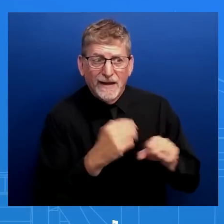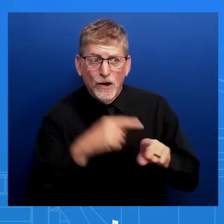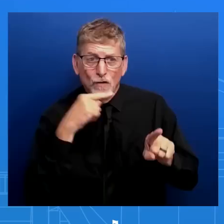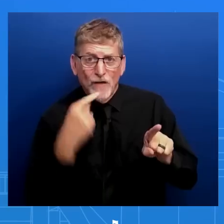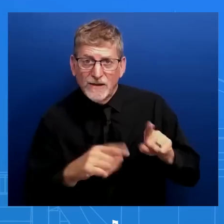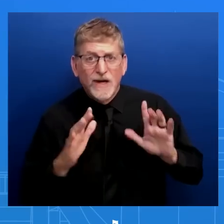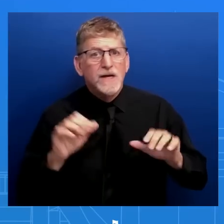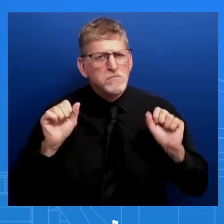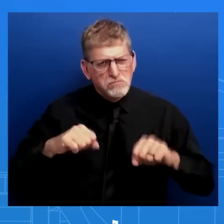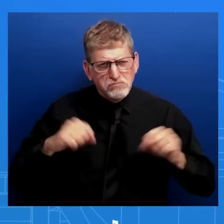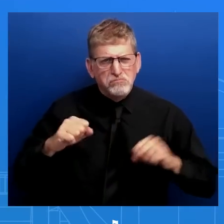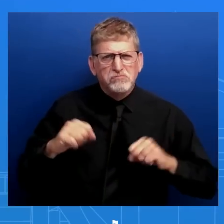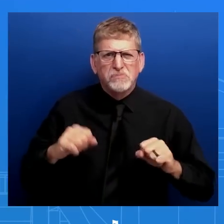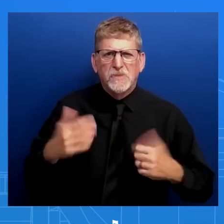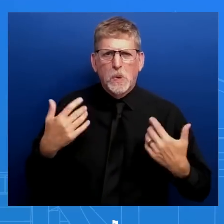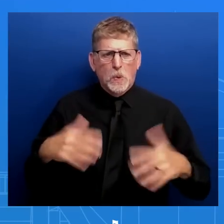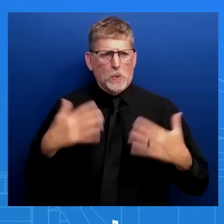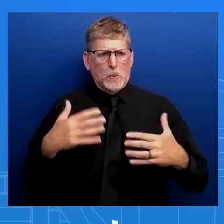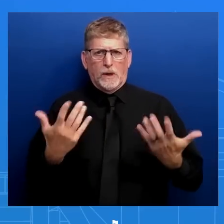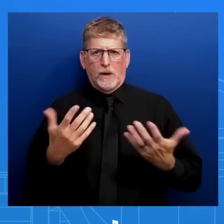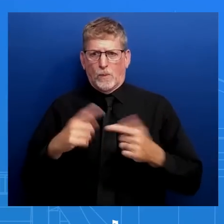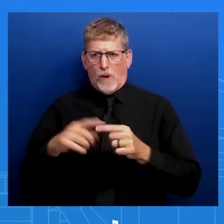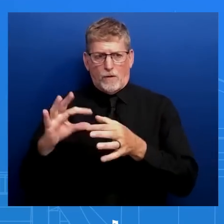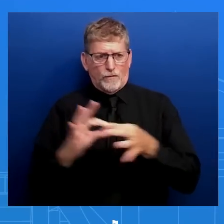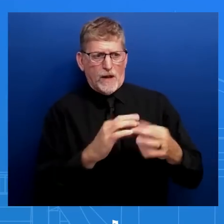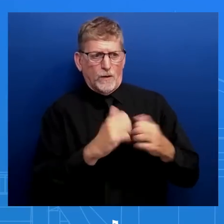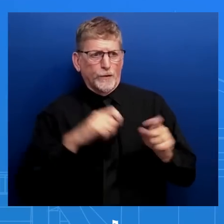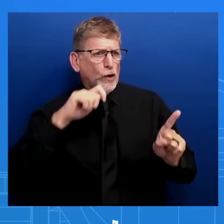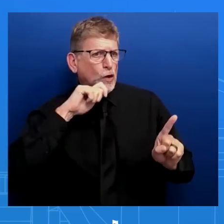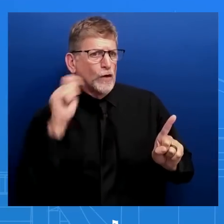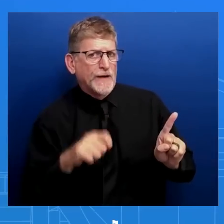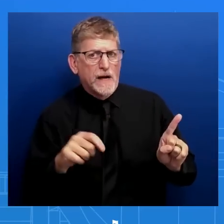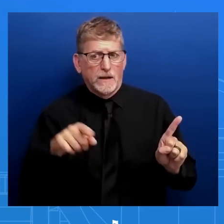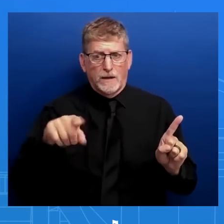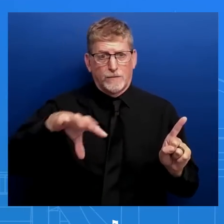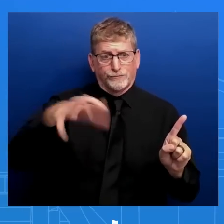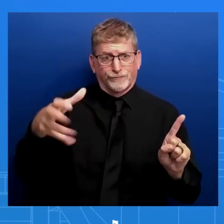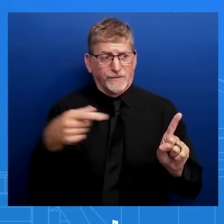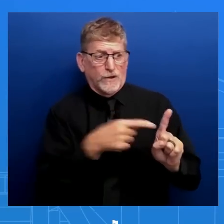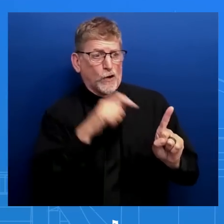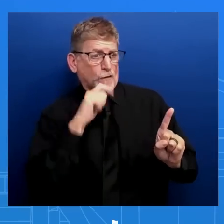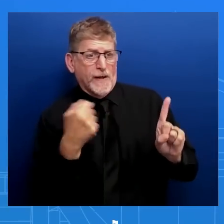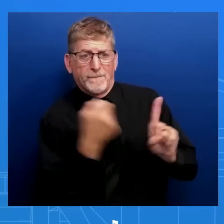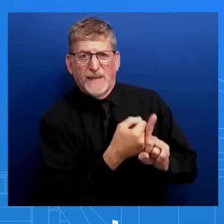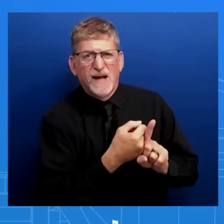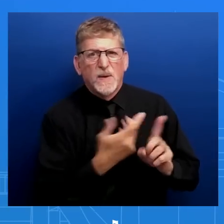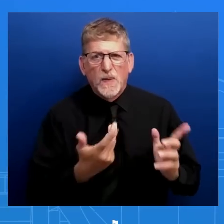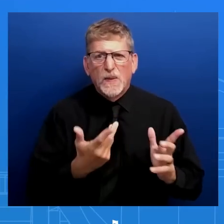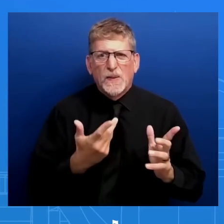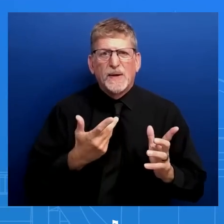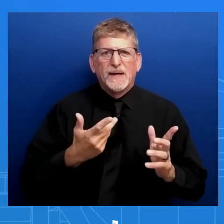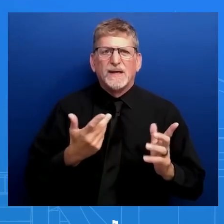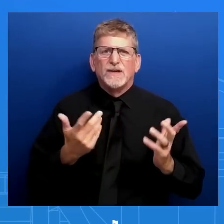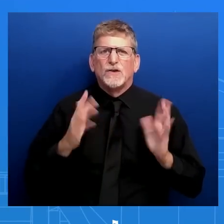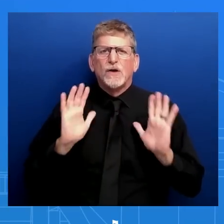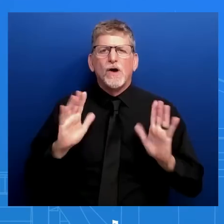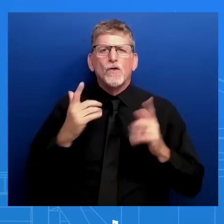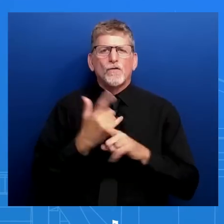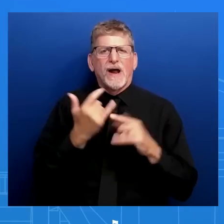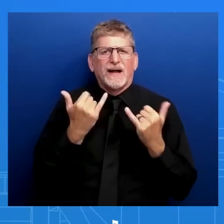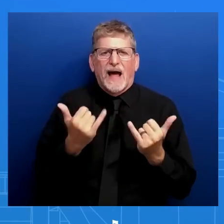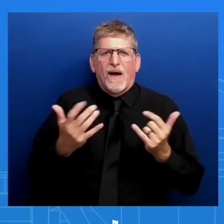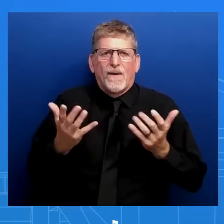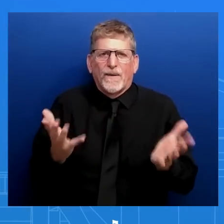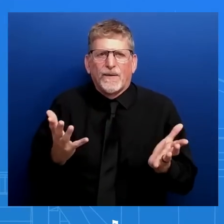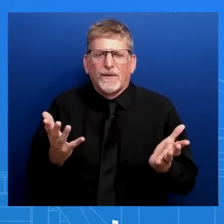Ukraine. And I'm not going to talk about intelligence matters one way or the other here. The rift